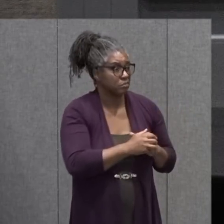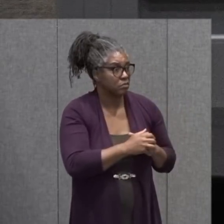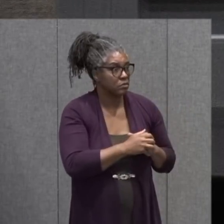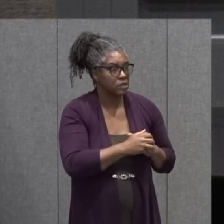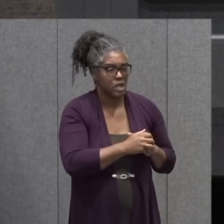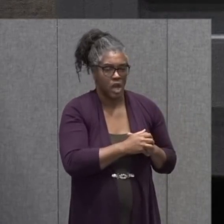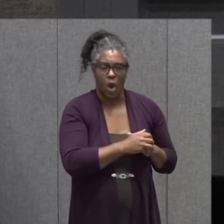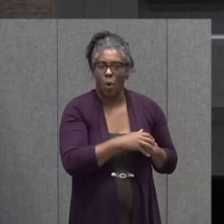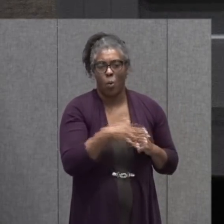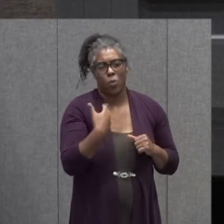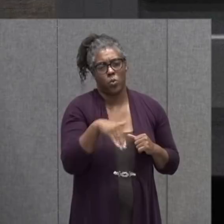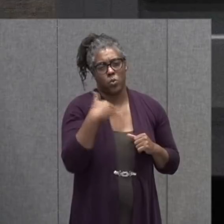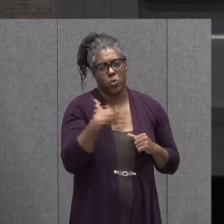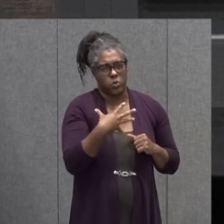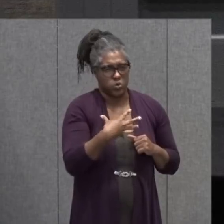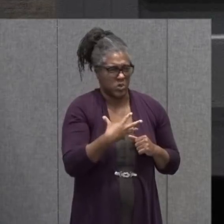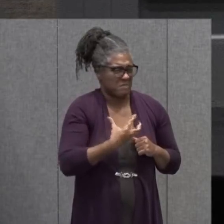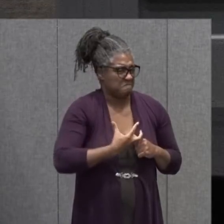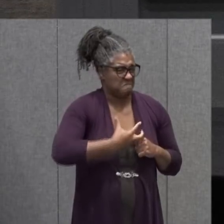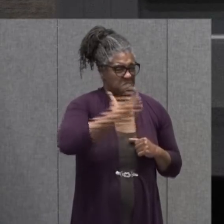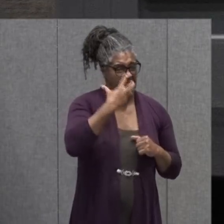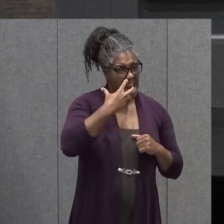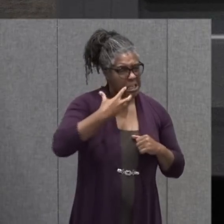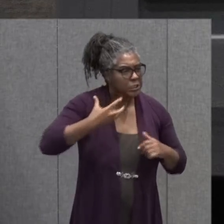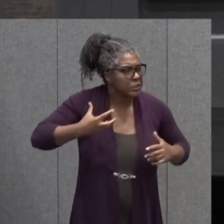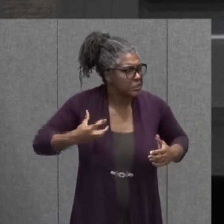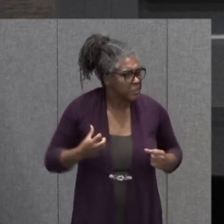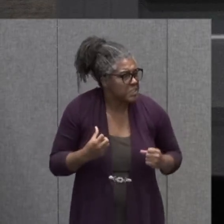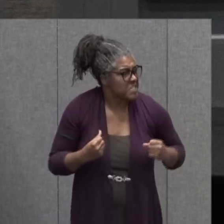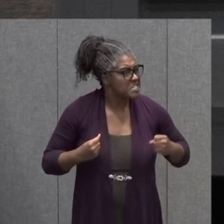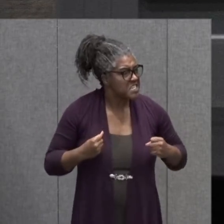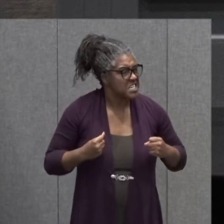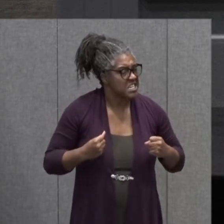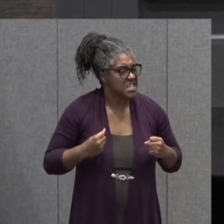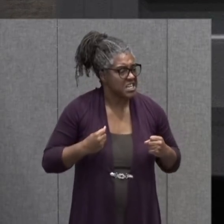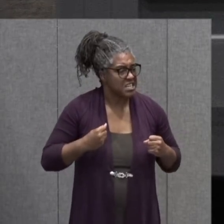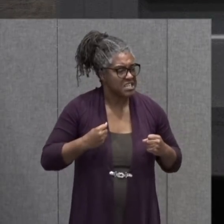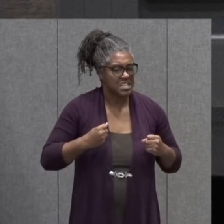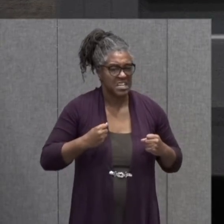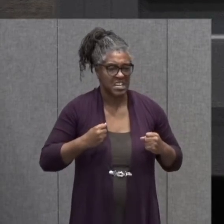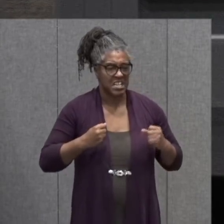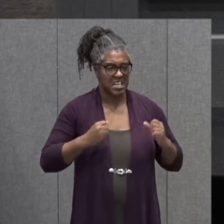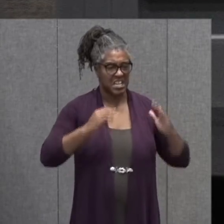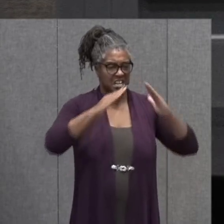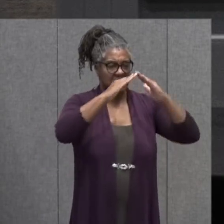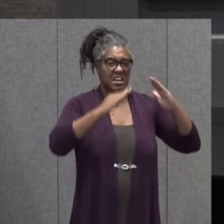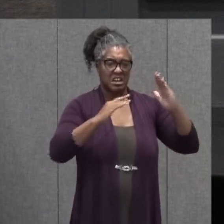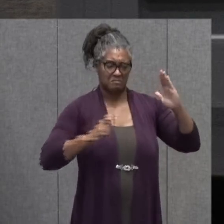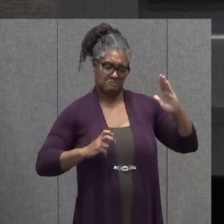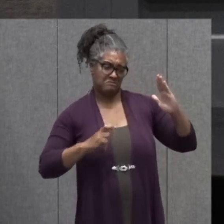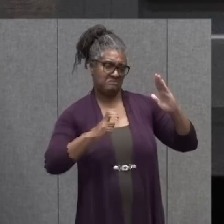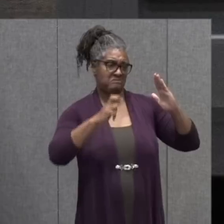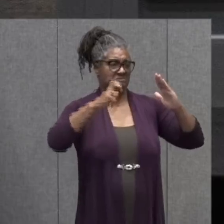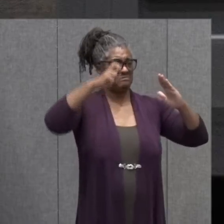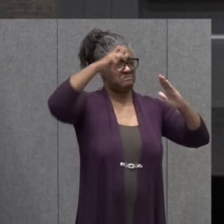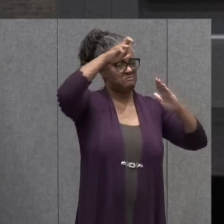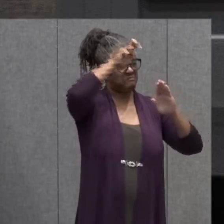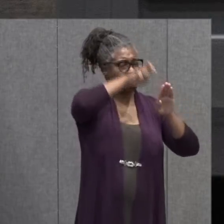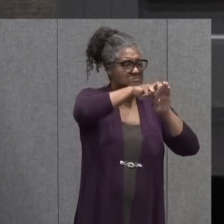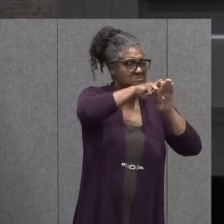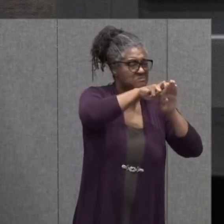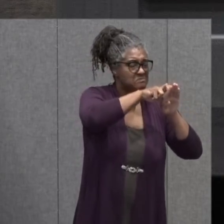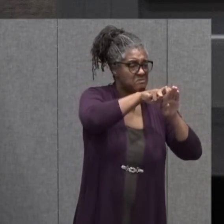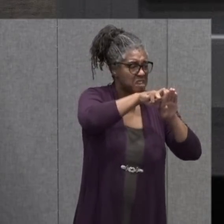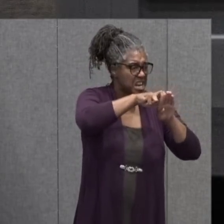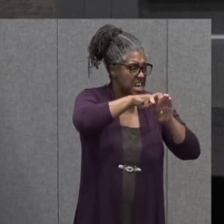furious. He climbed up onto the roof and shouted down the chimney, if I can't blow your house